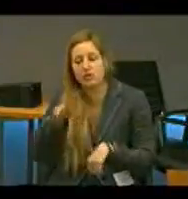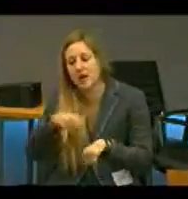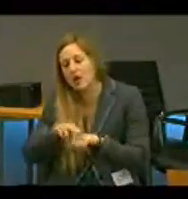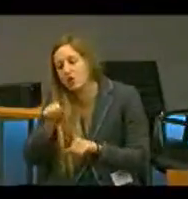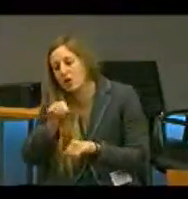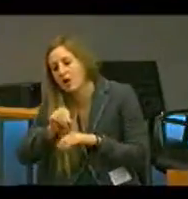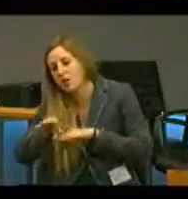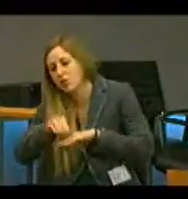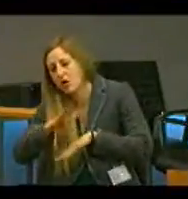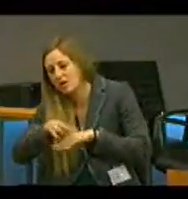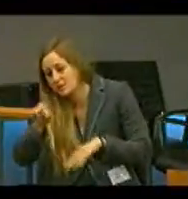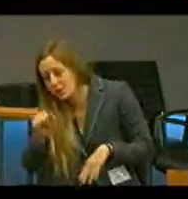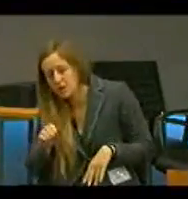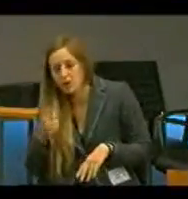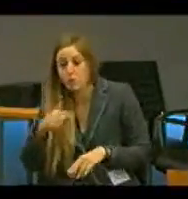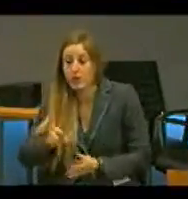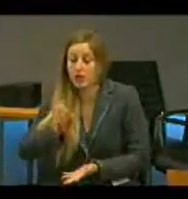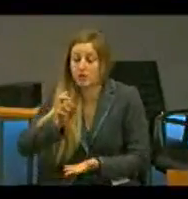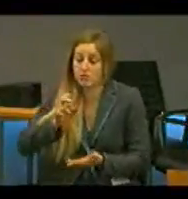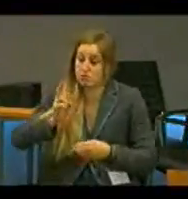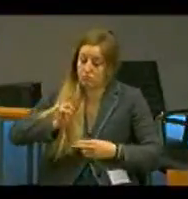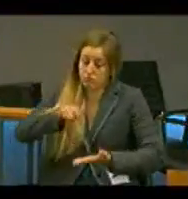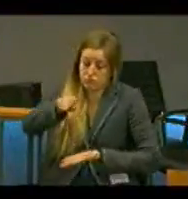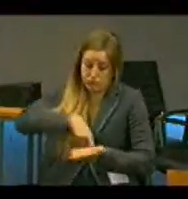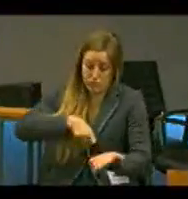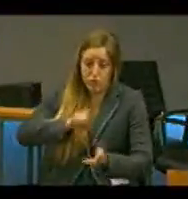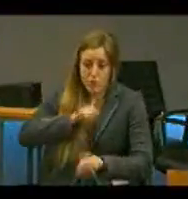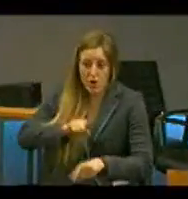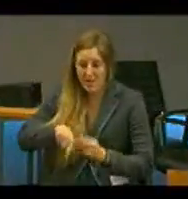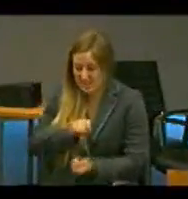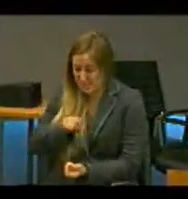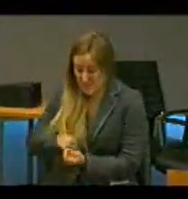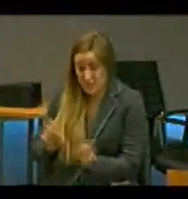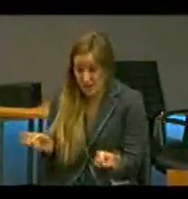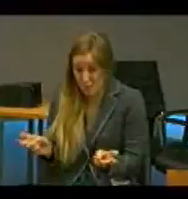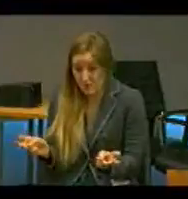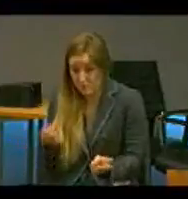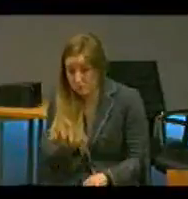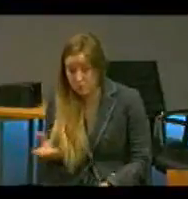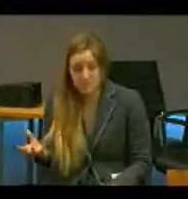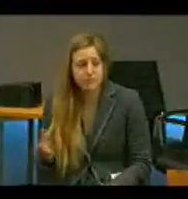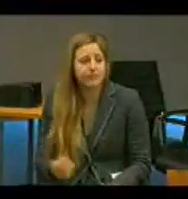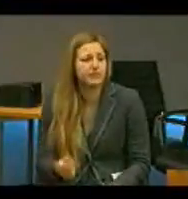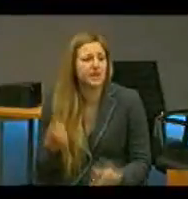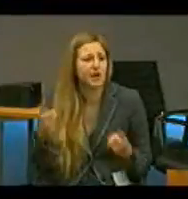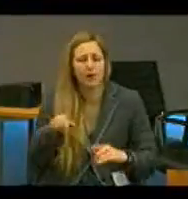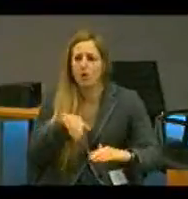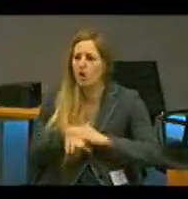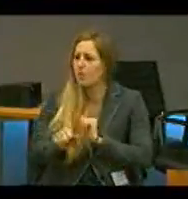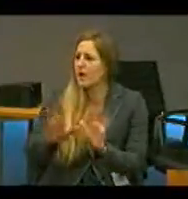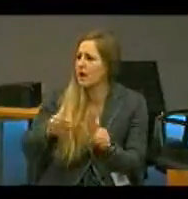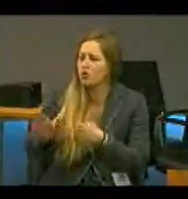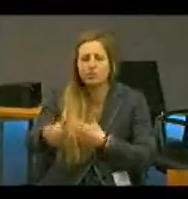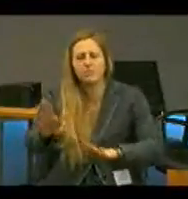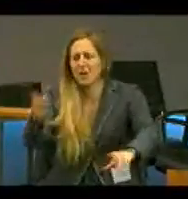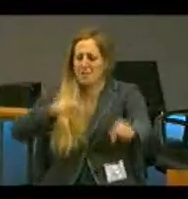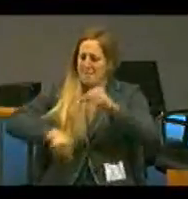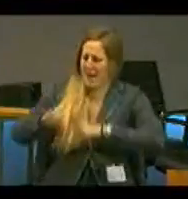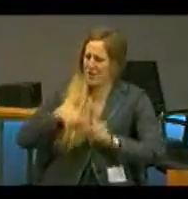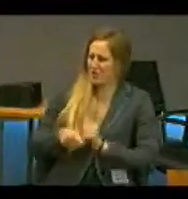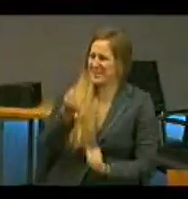Disability, where we had issued a report on this very topic. I walked into my classroom. Let's go back